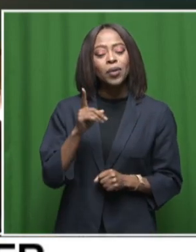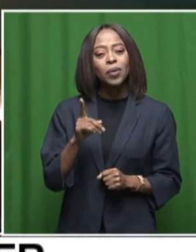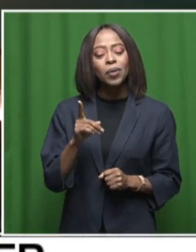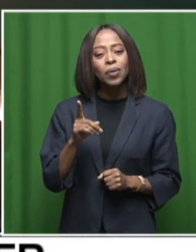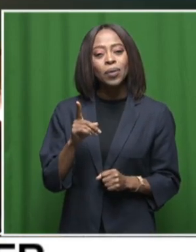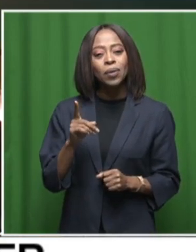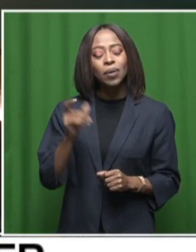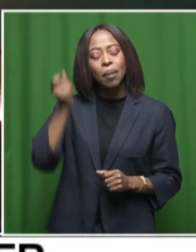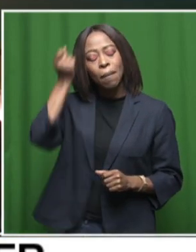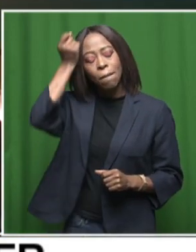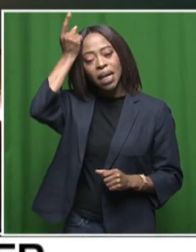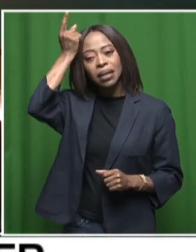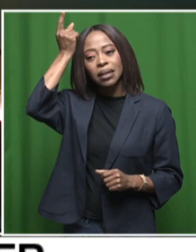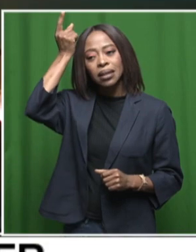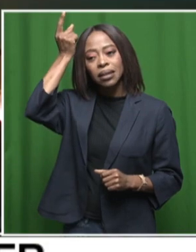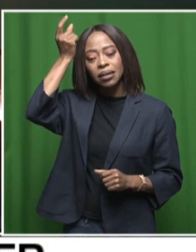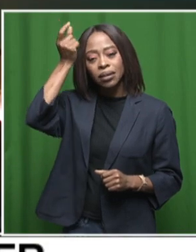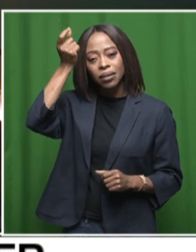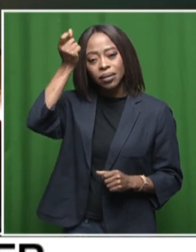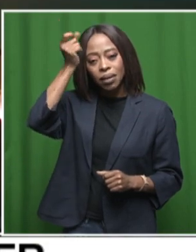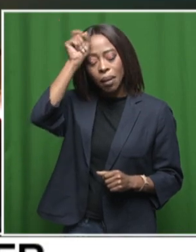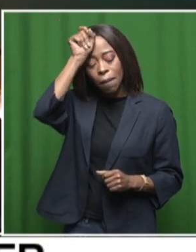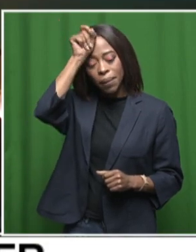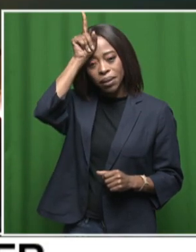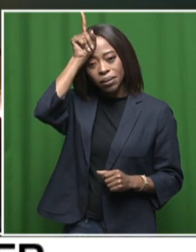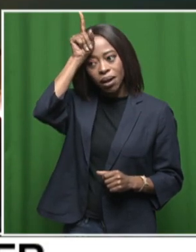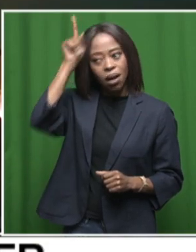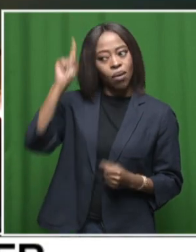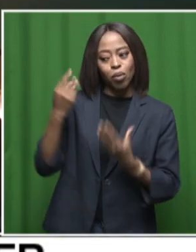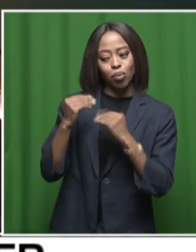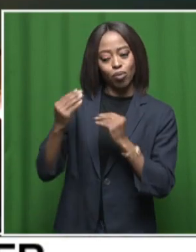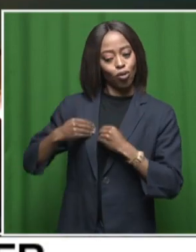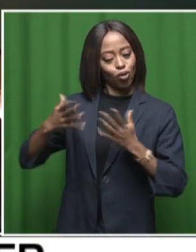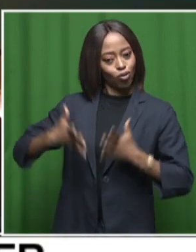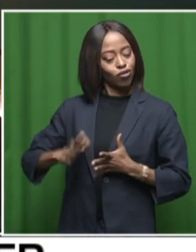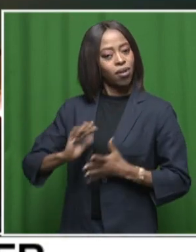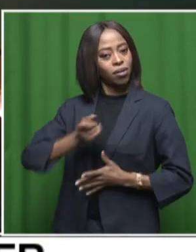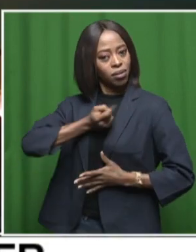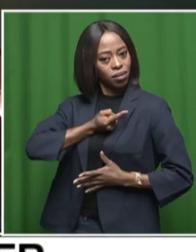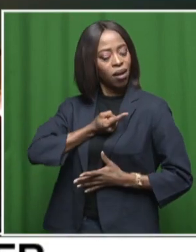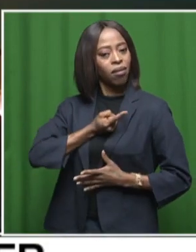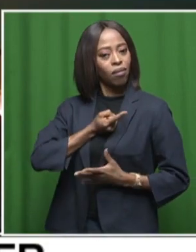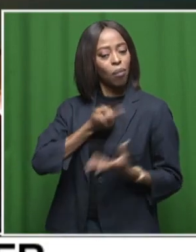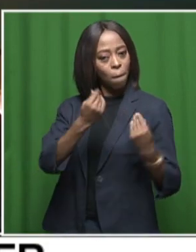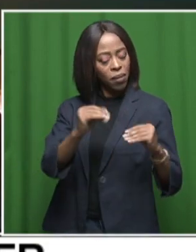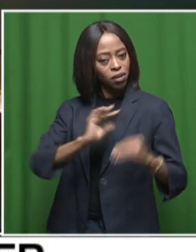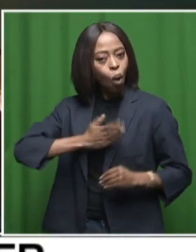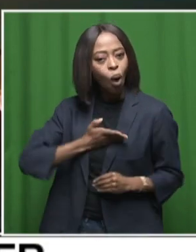that you also want to be, an entrepreneur? You also want to run your own business?